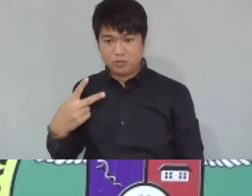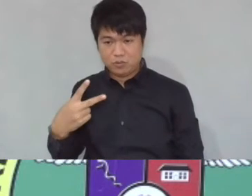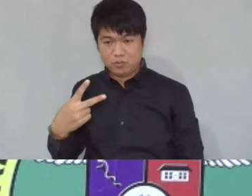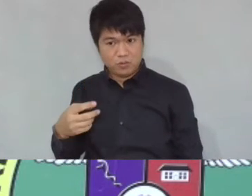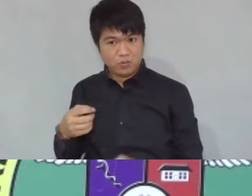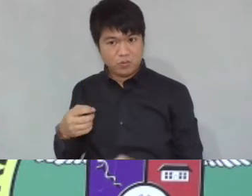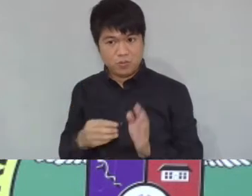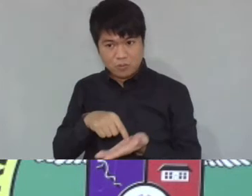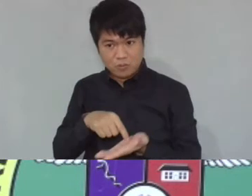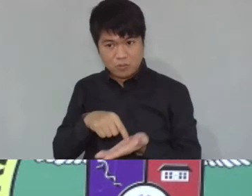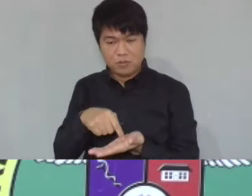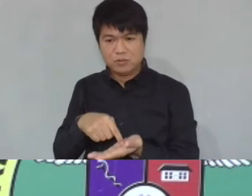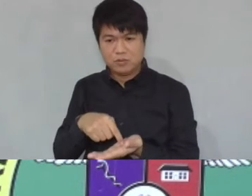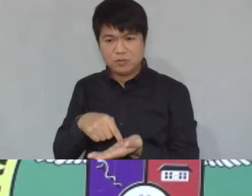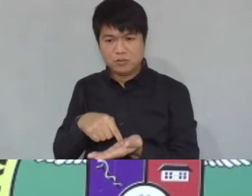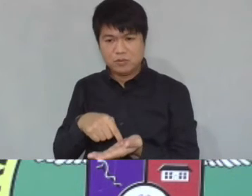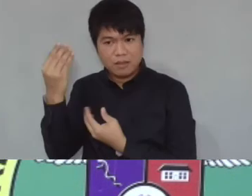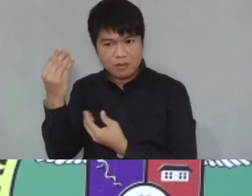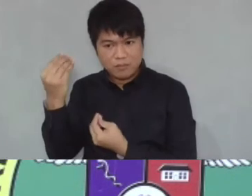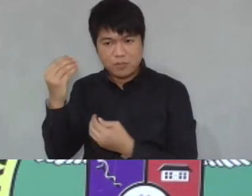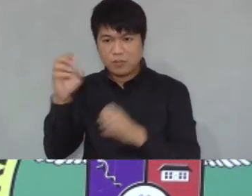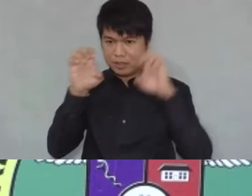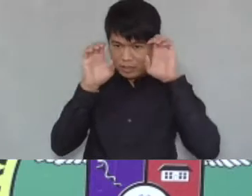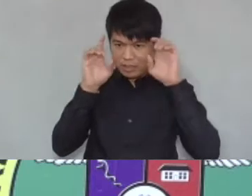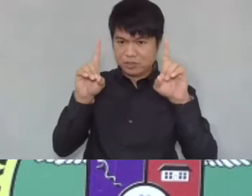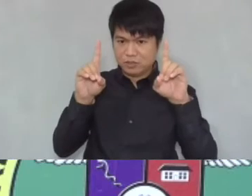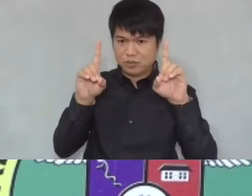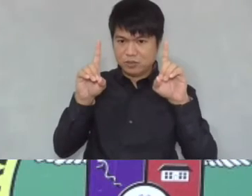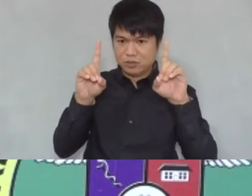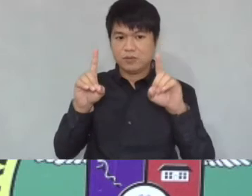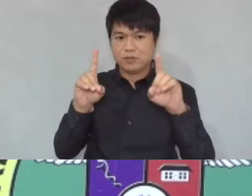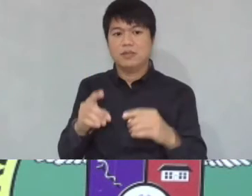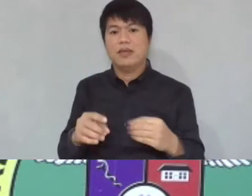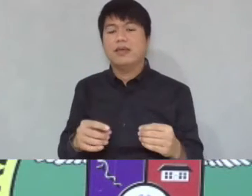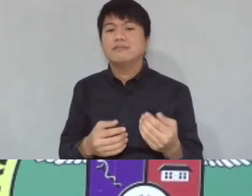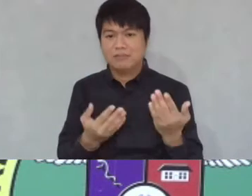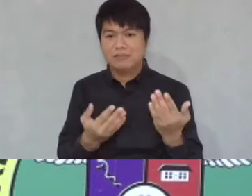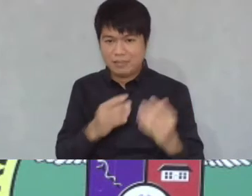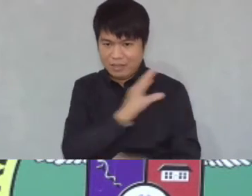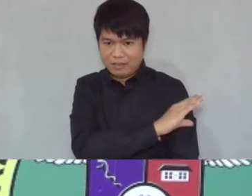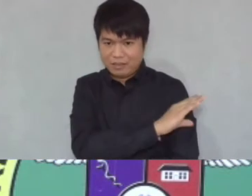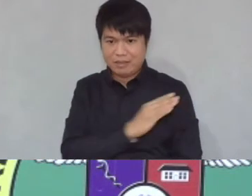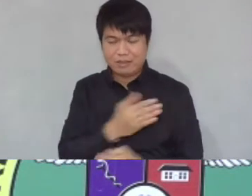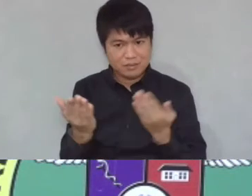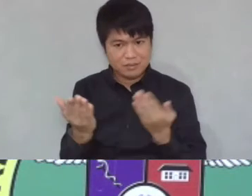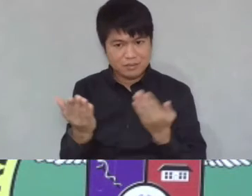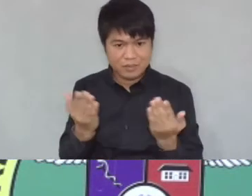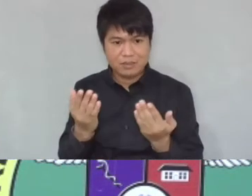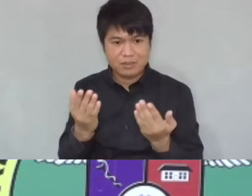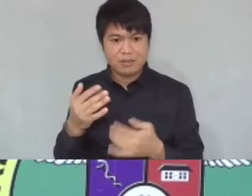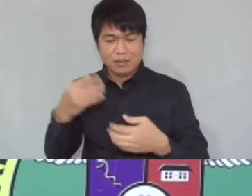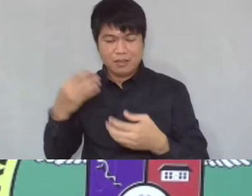telehealth. One is information and education, and another one is for clinical services. Yung telehealth for information